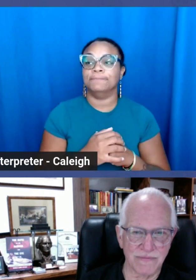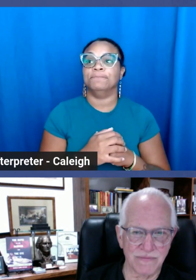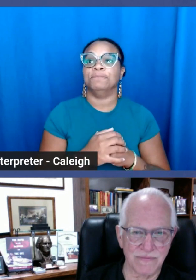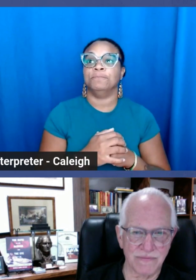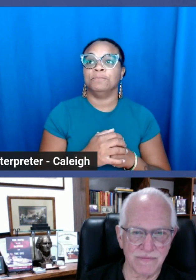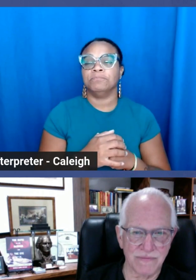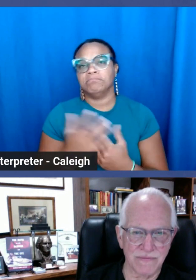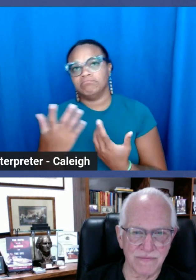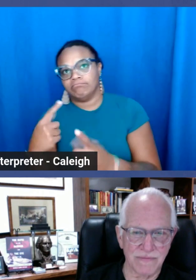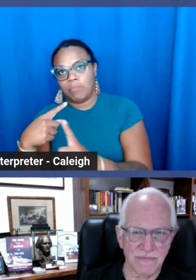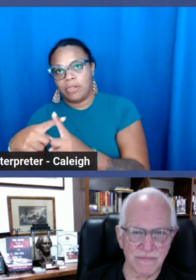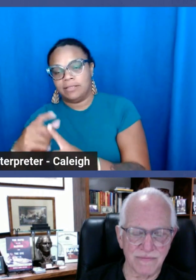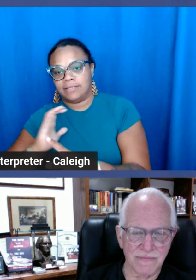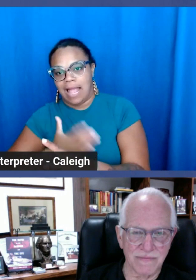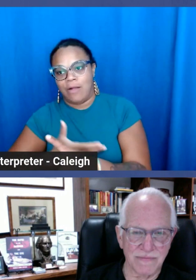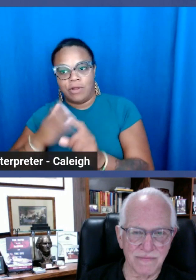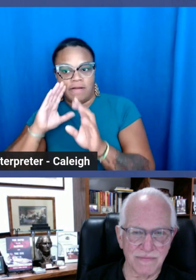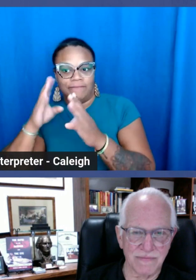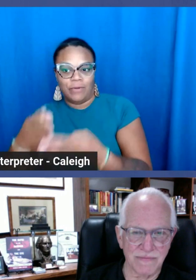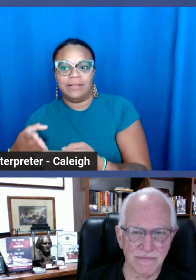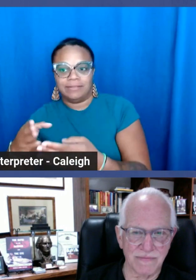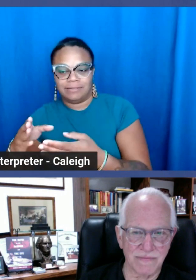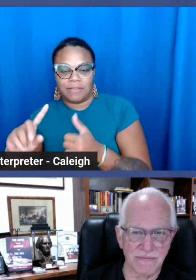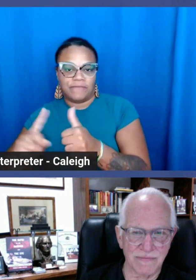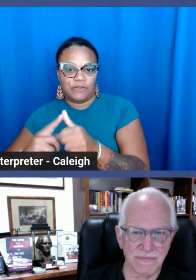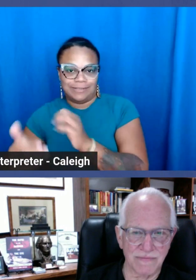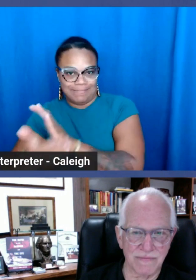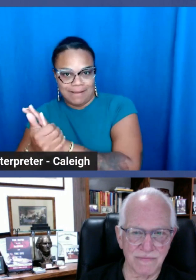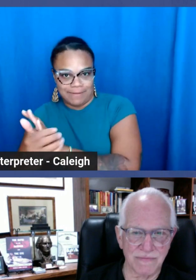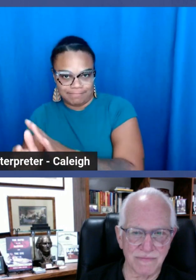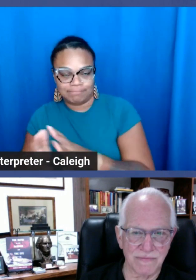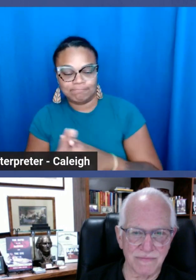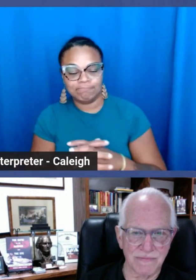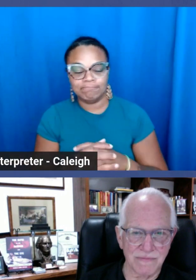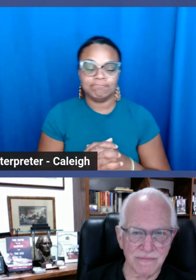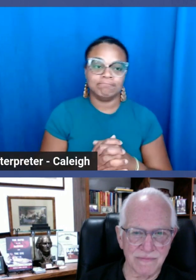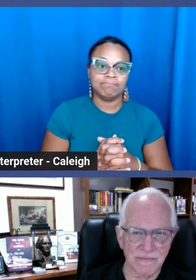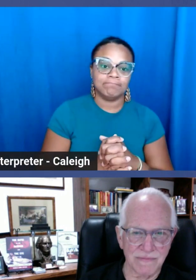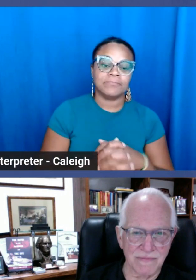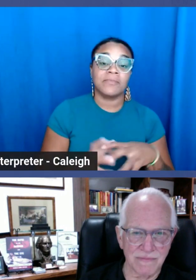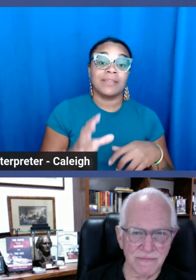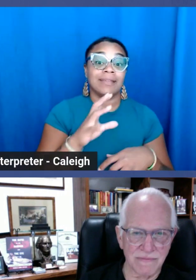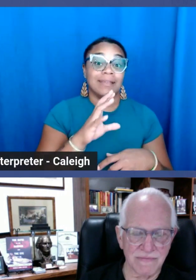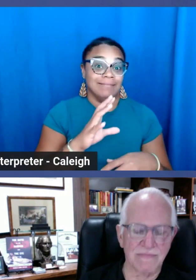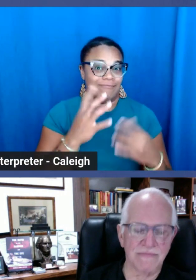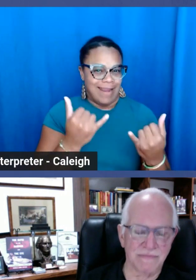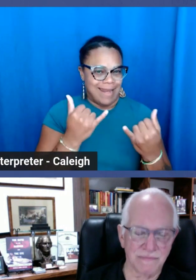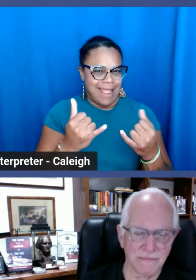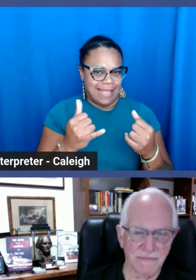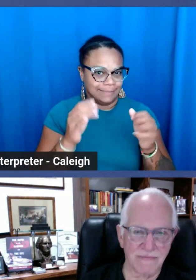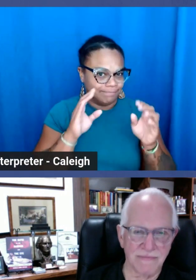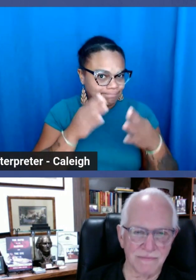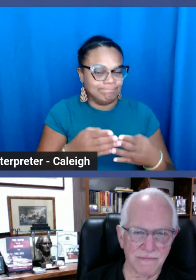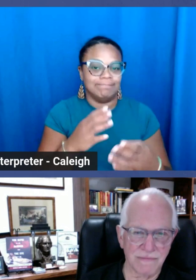focus strictly on the First Amendment, is age verification, which